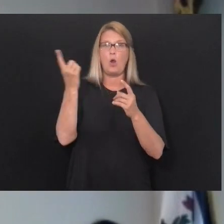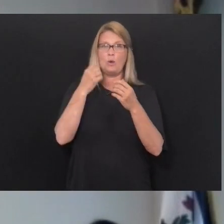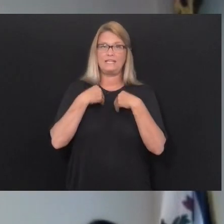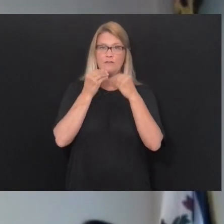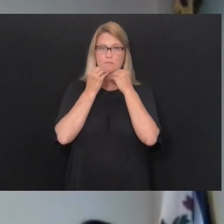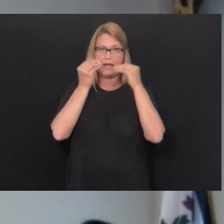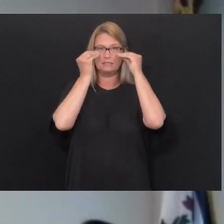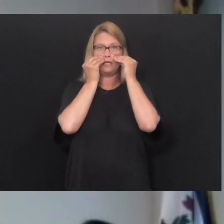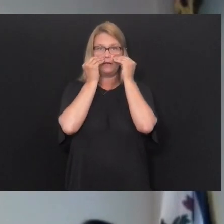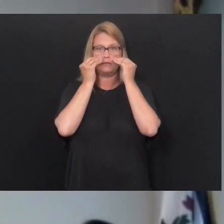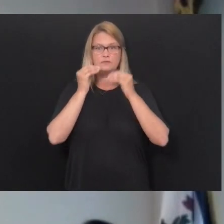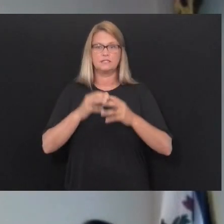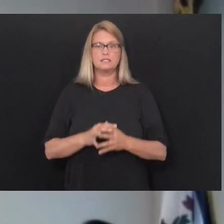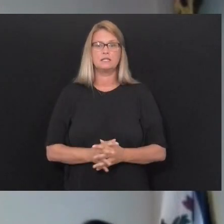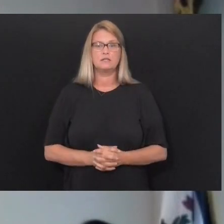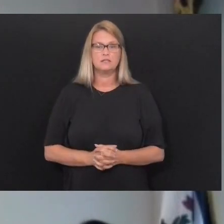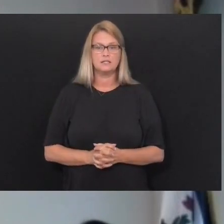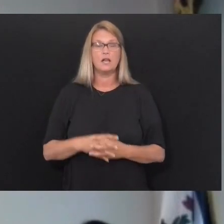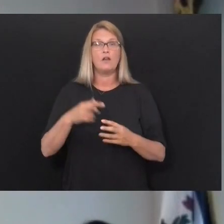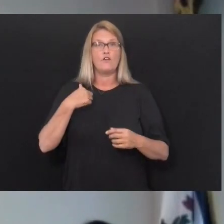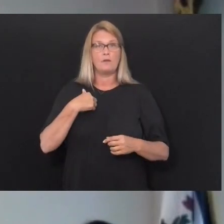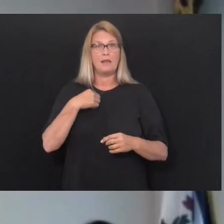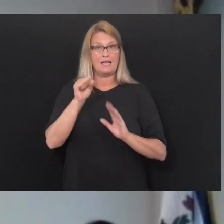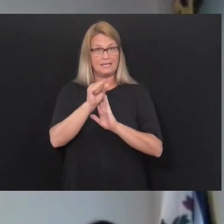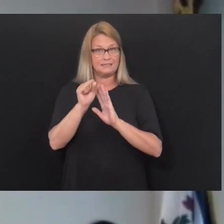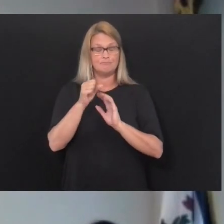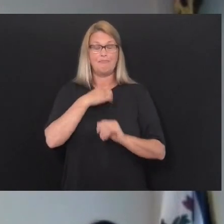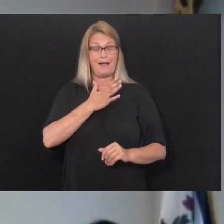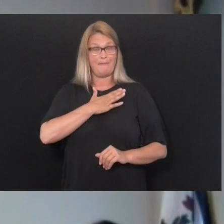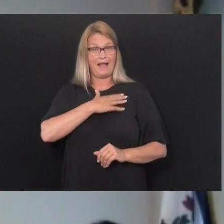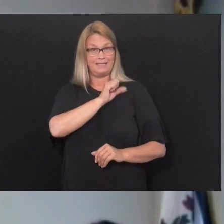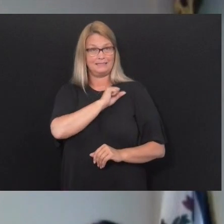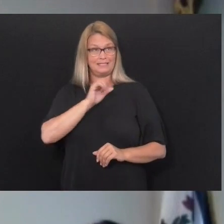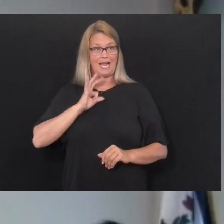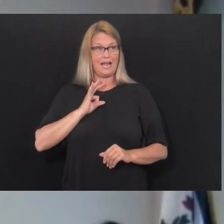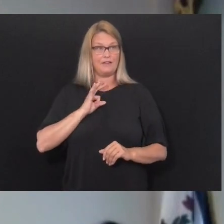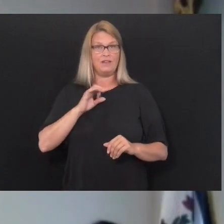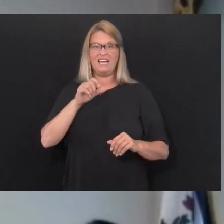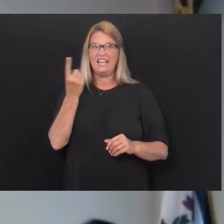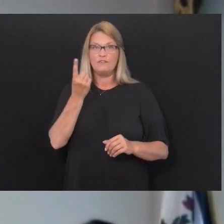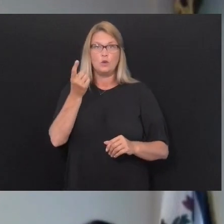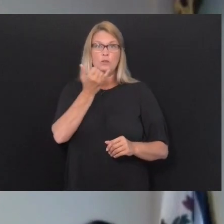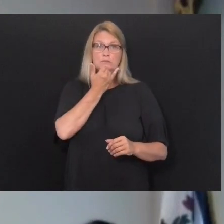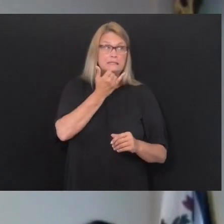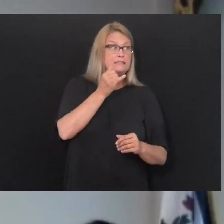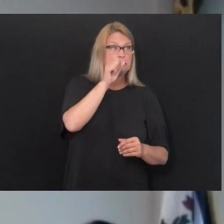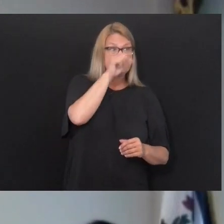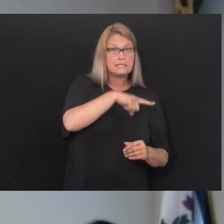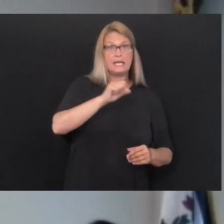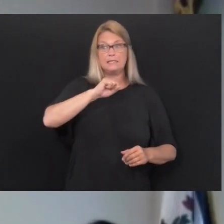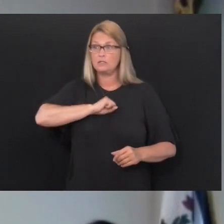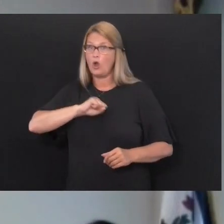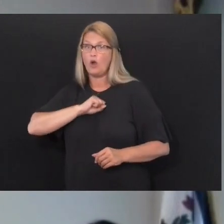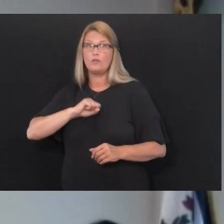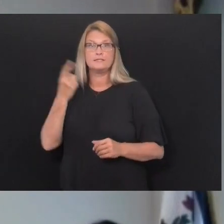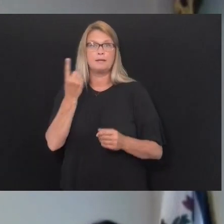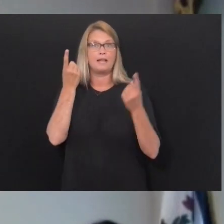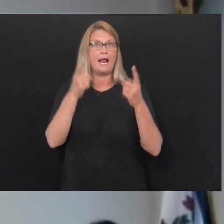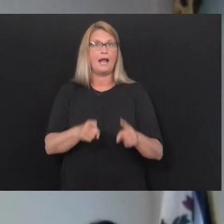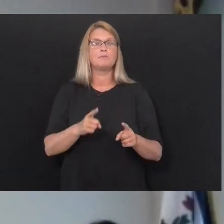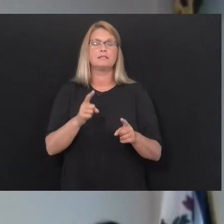the SSAC having a plan, but you know, he takes it to another level here when he says that